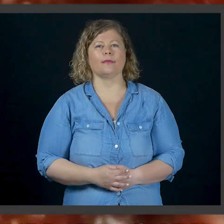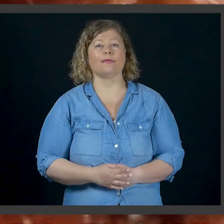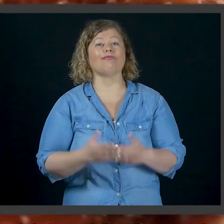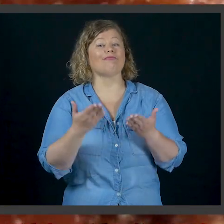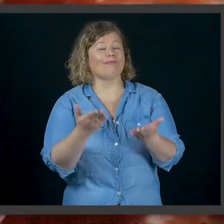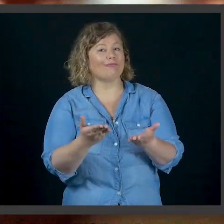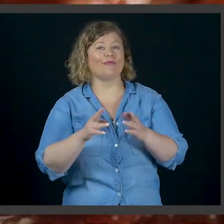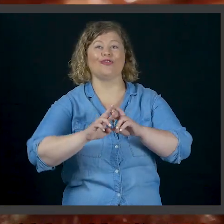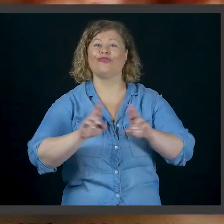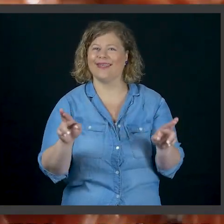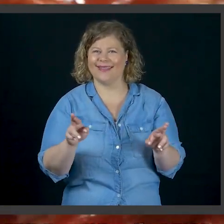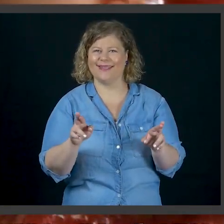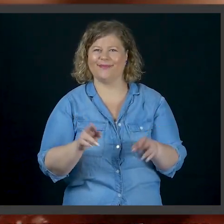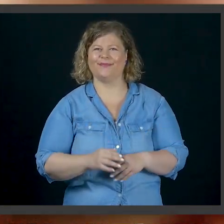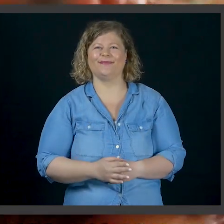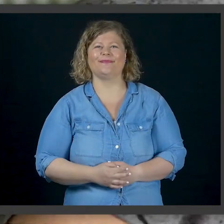And it's ready.